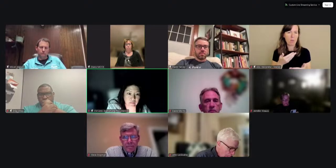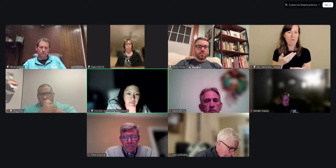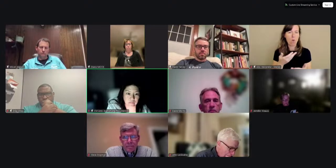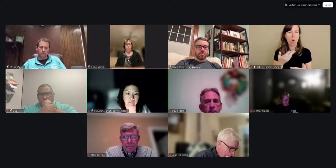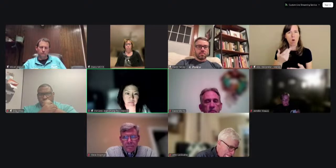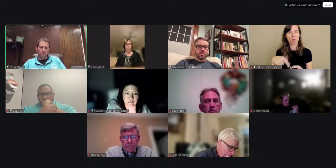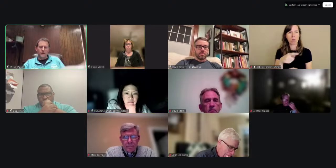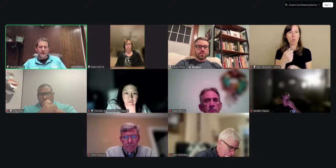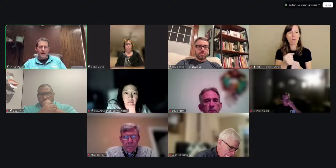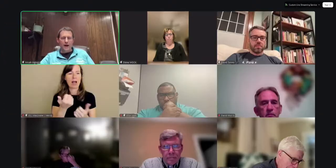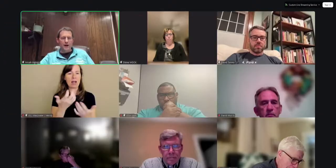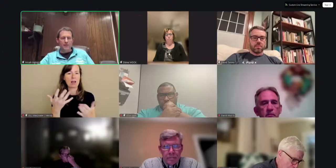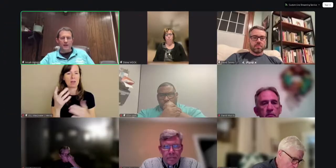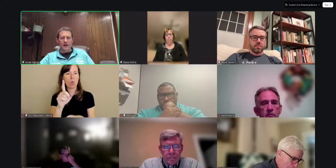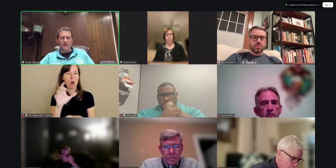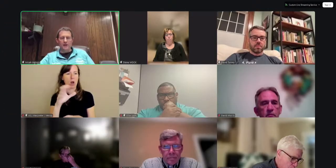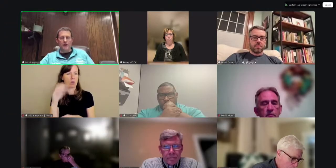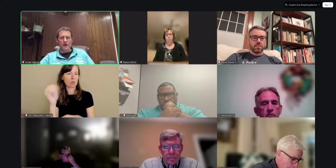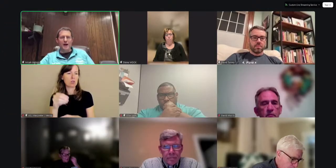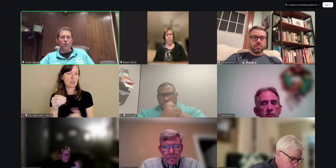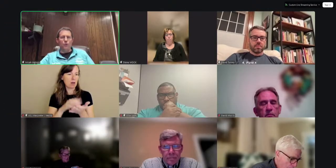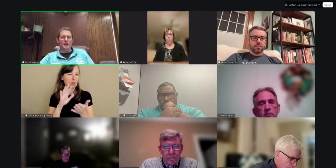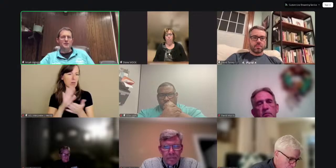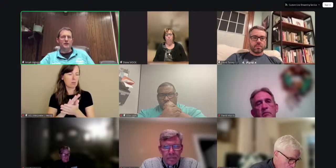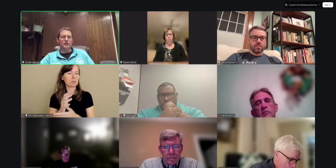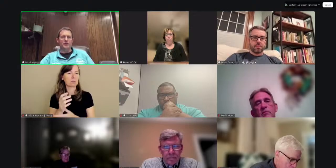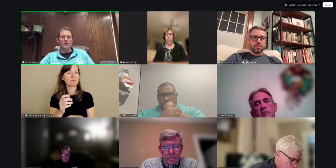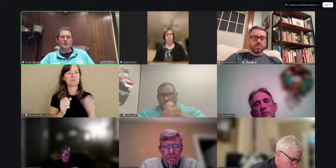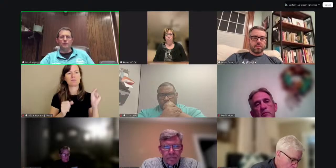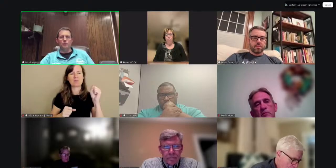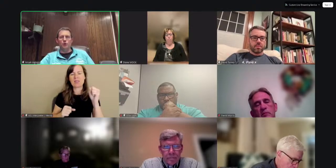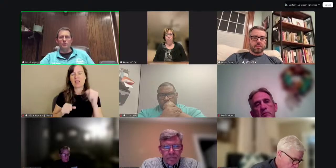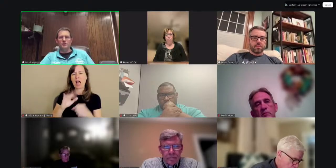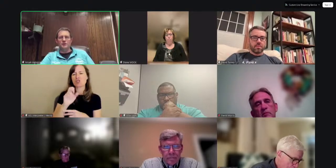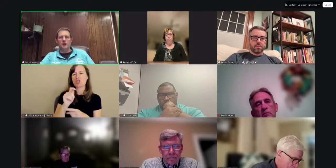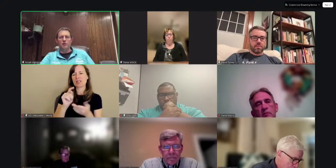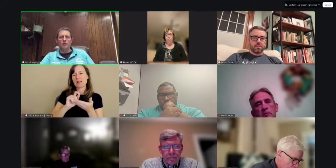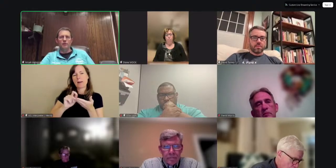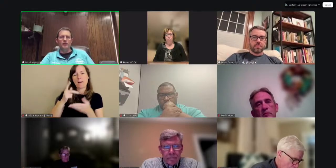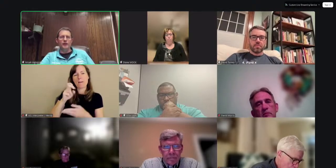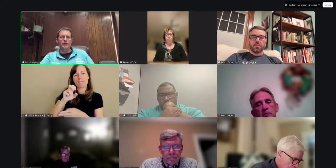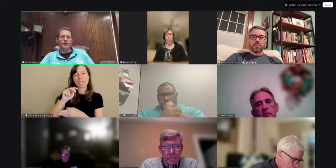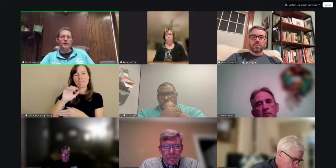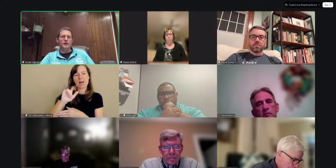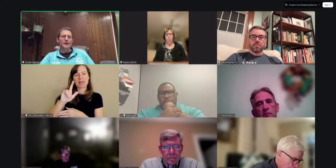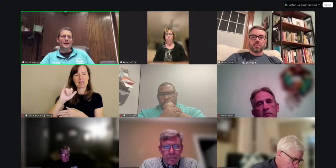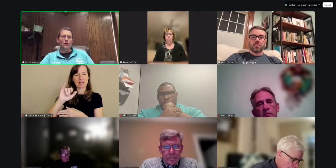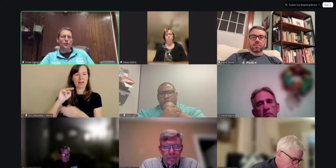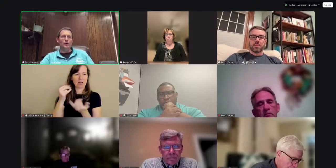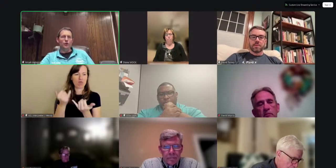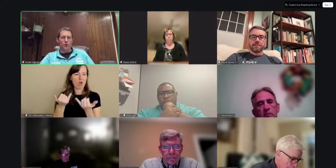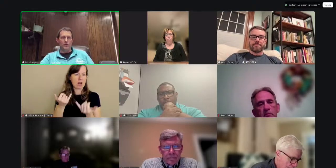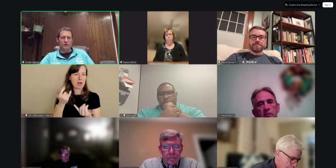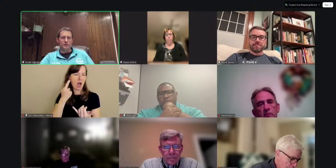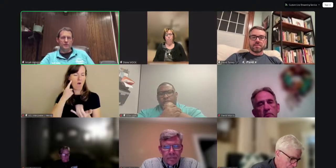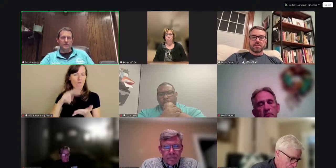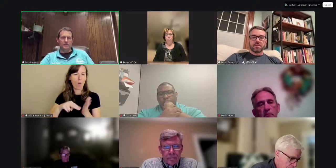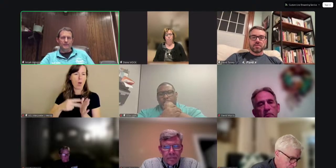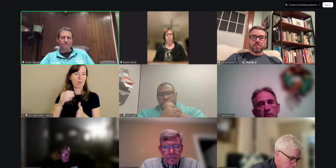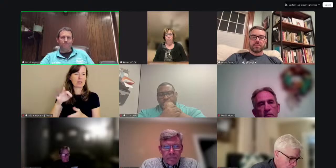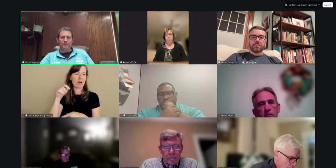100%. Yeah, I think right now we're penciling things in for purposes of the hearing